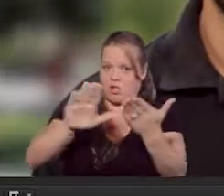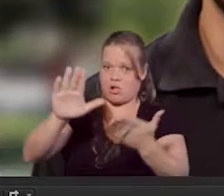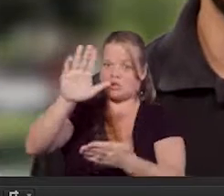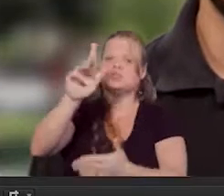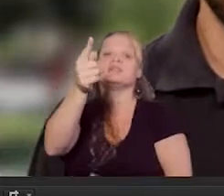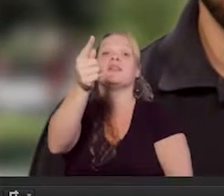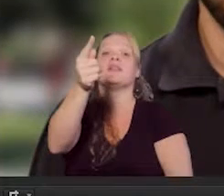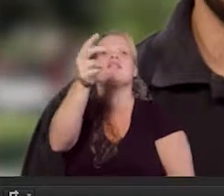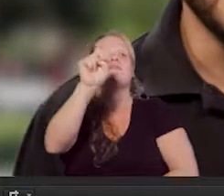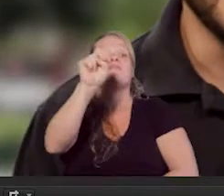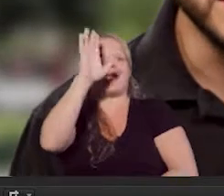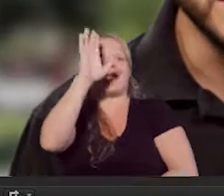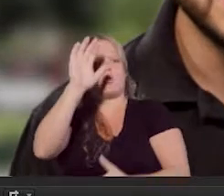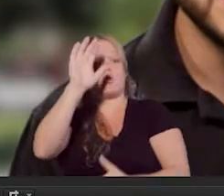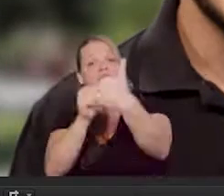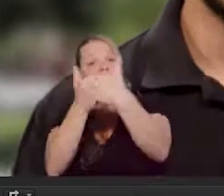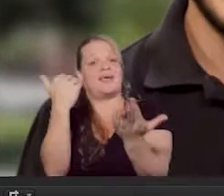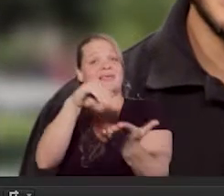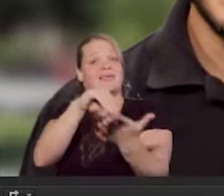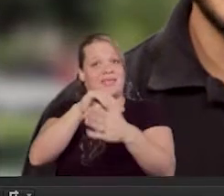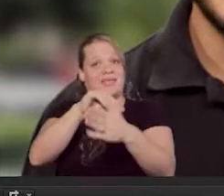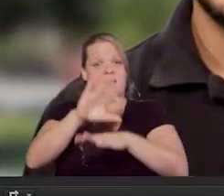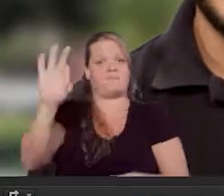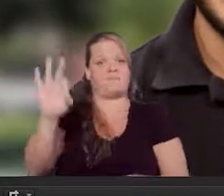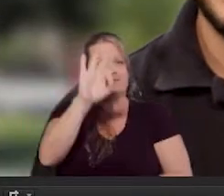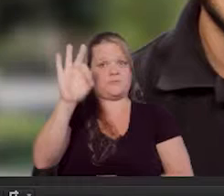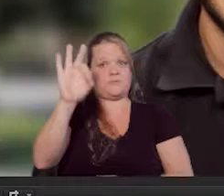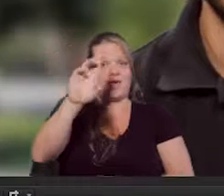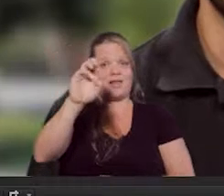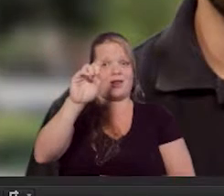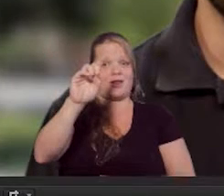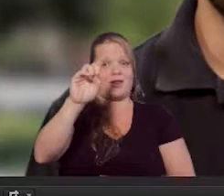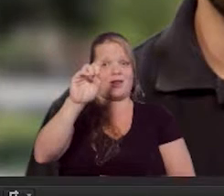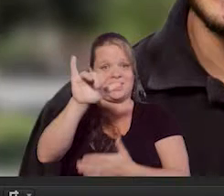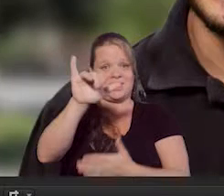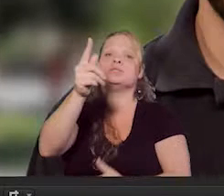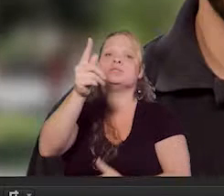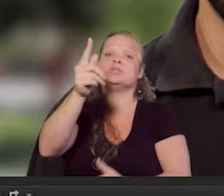Against Taft College, and then they battle it out on Friday.